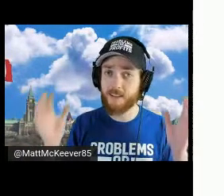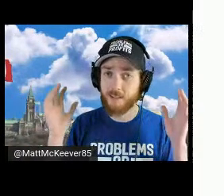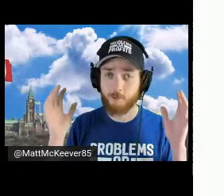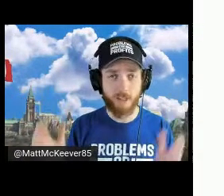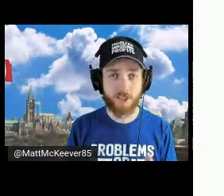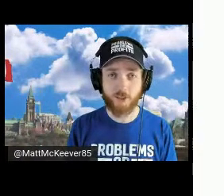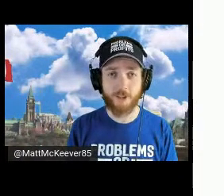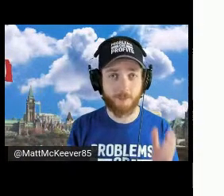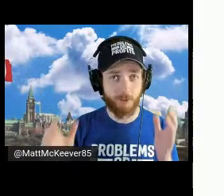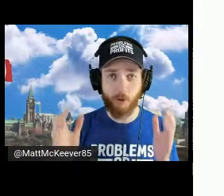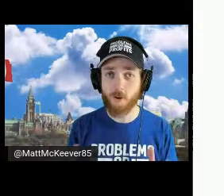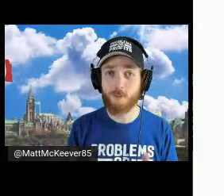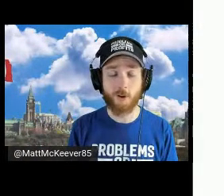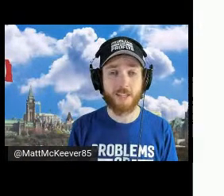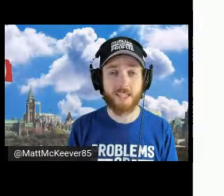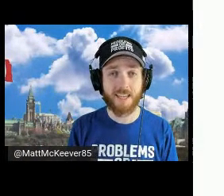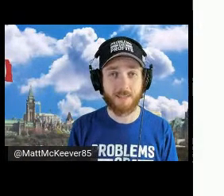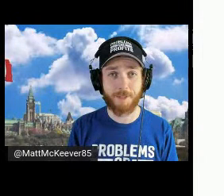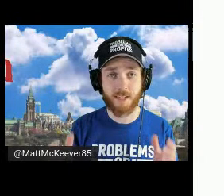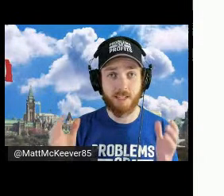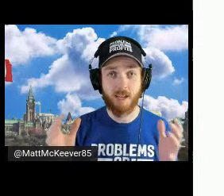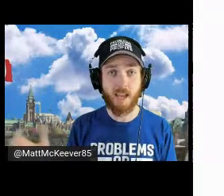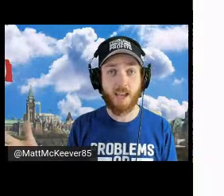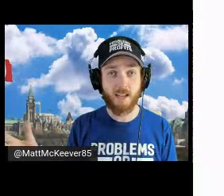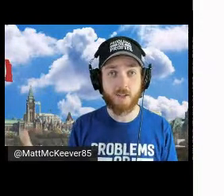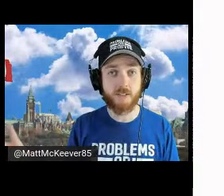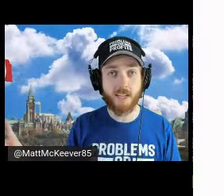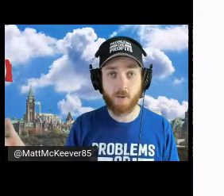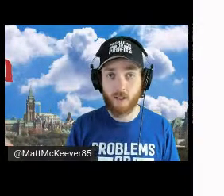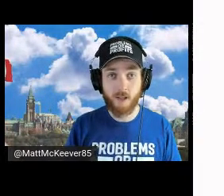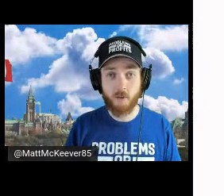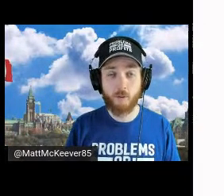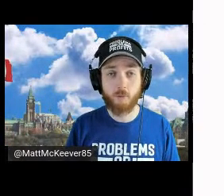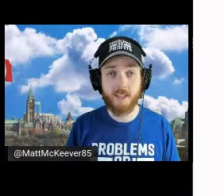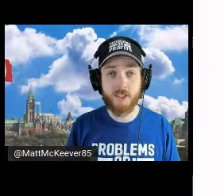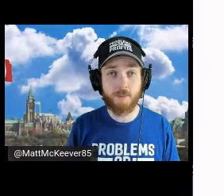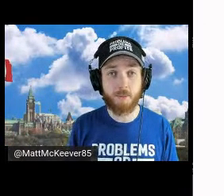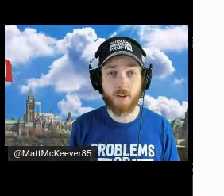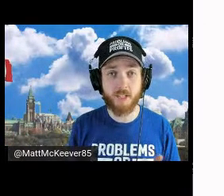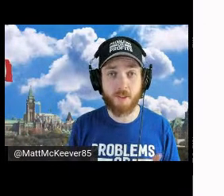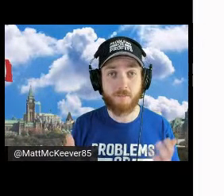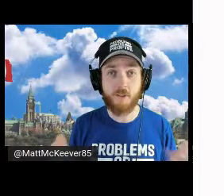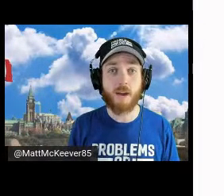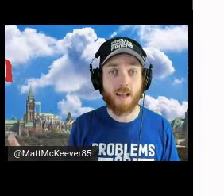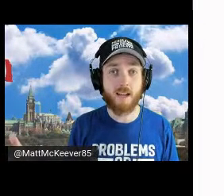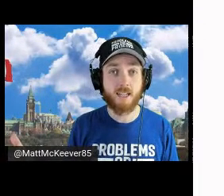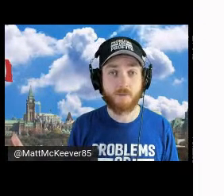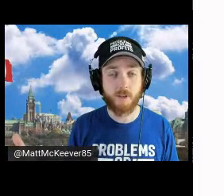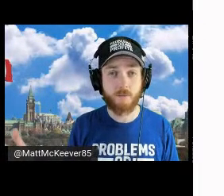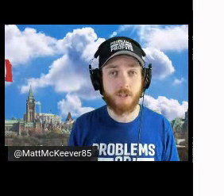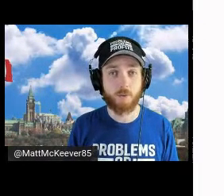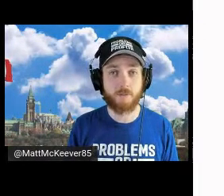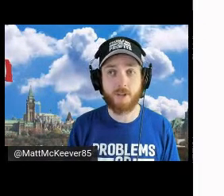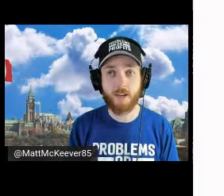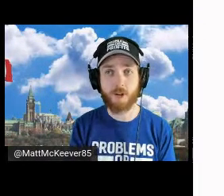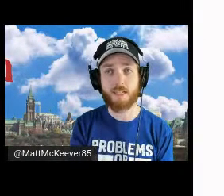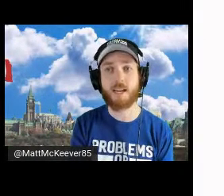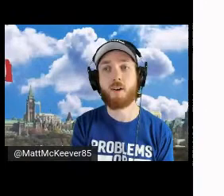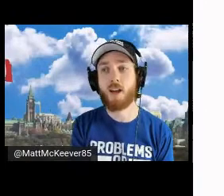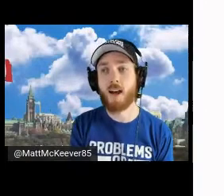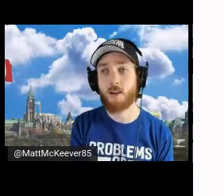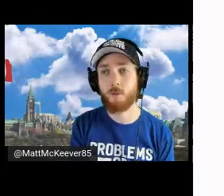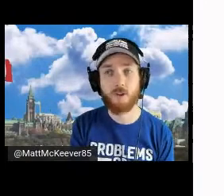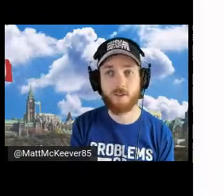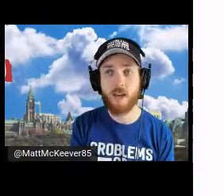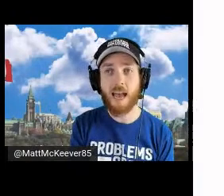myself defending religious freedoms more and more these days because, hey, it turns out the religious people are some of the few allies for individual freedom right